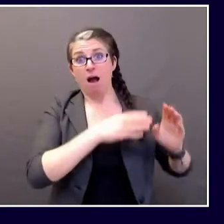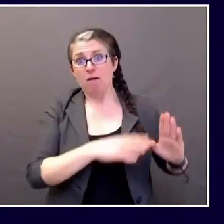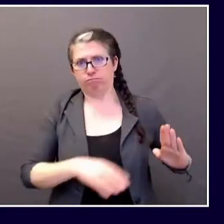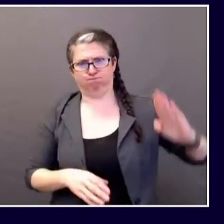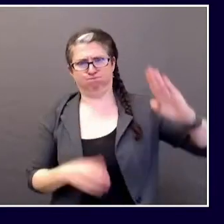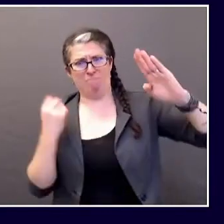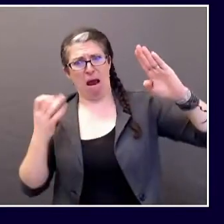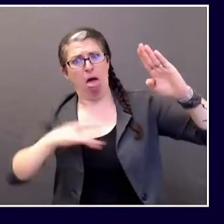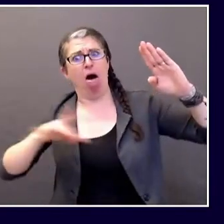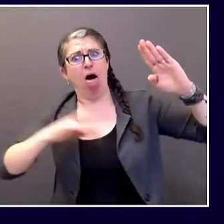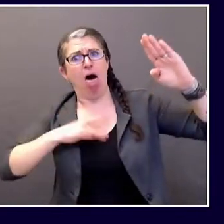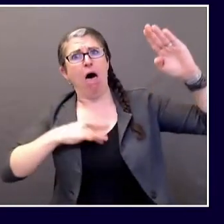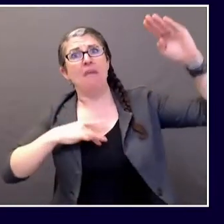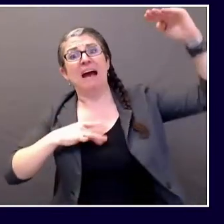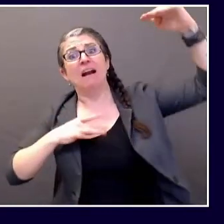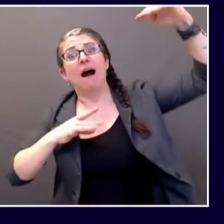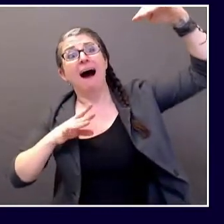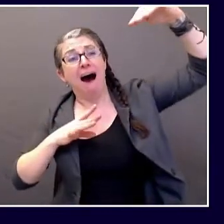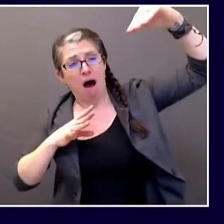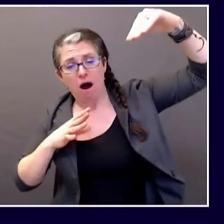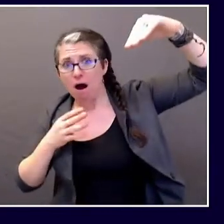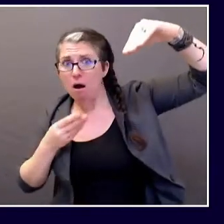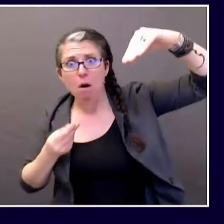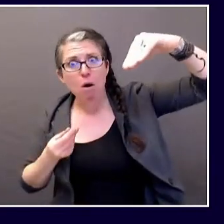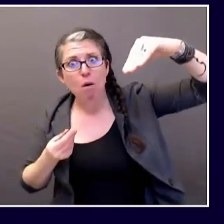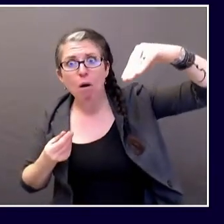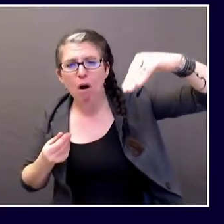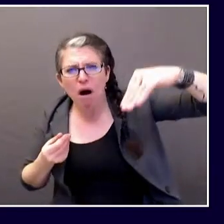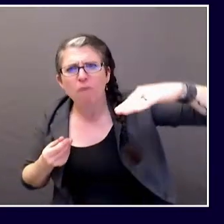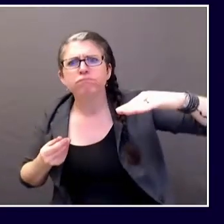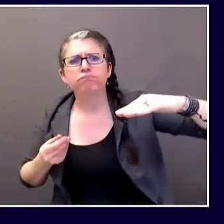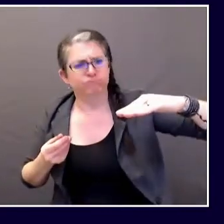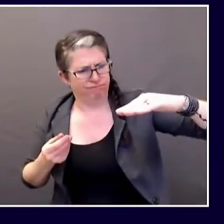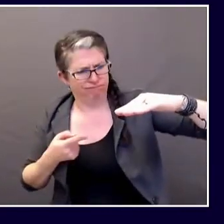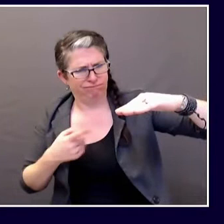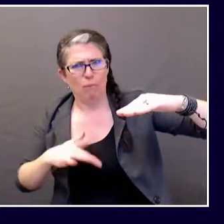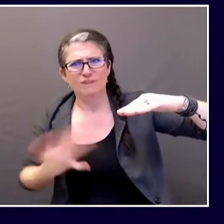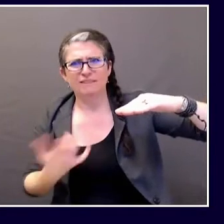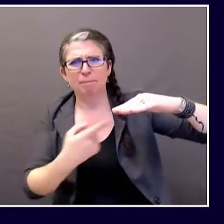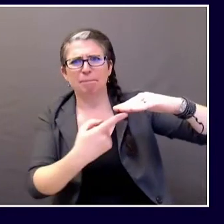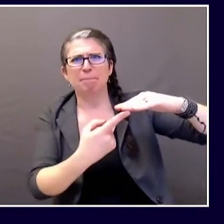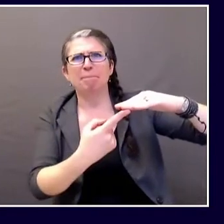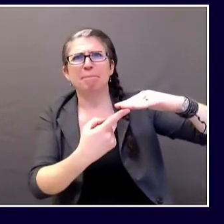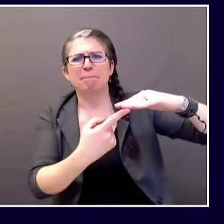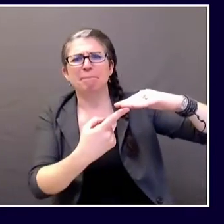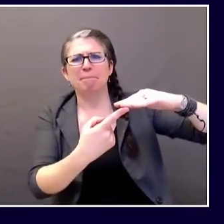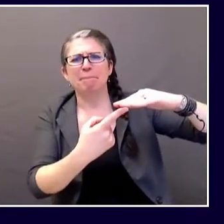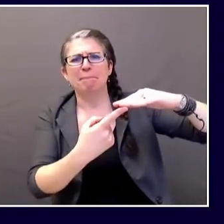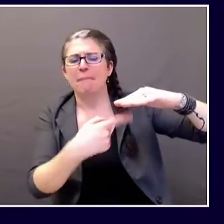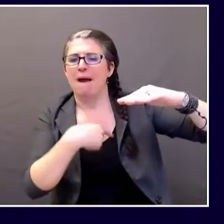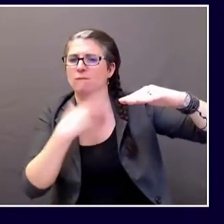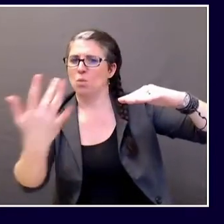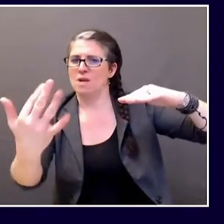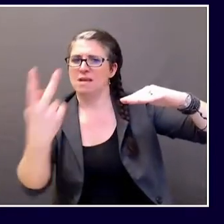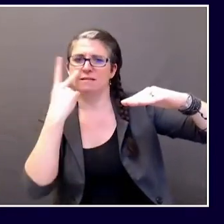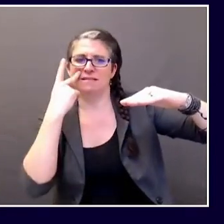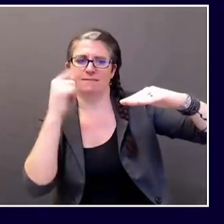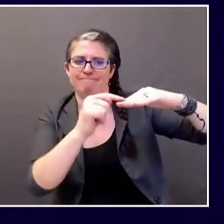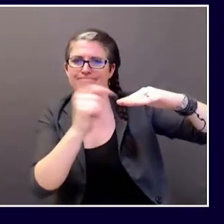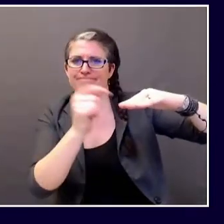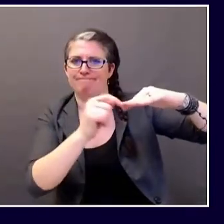second. Okay, thank you. Great, thanks, Megan. Let me turn it over to Evan Popp next.